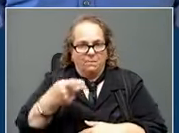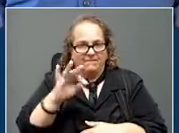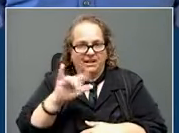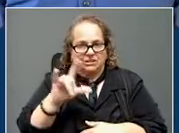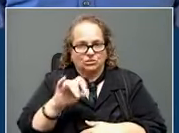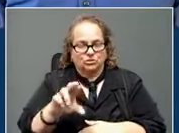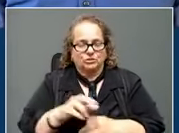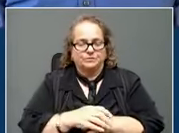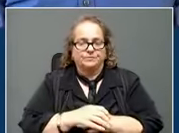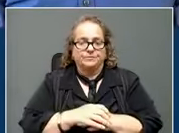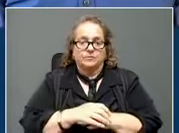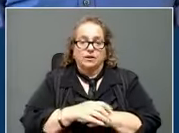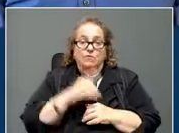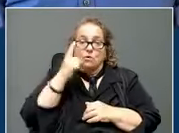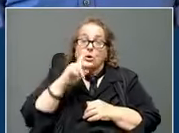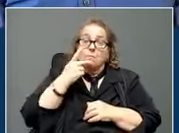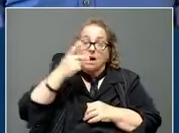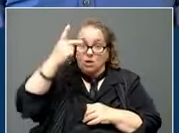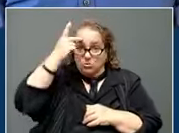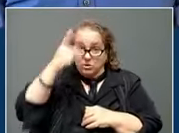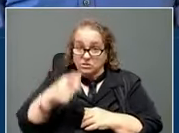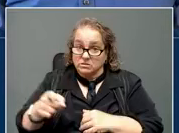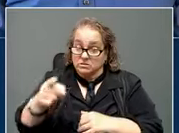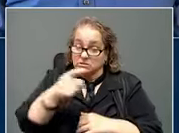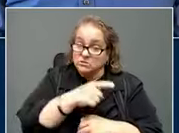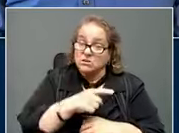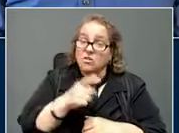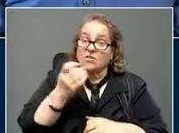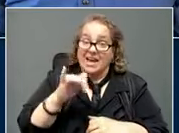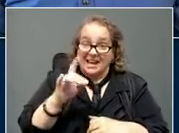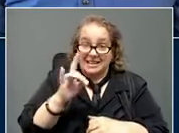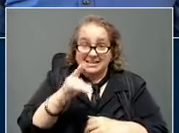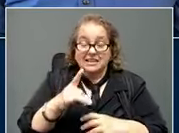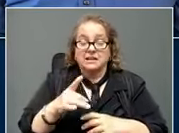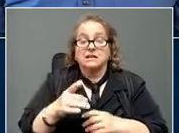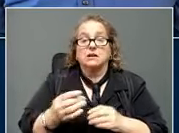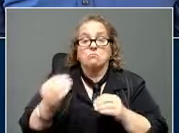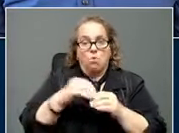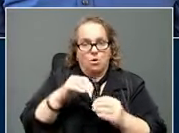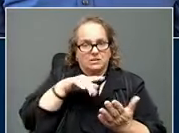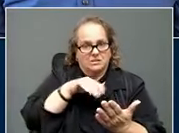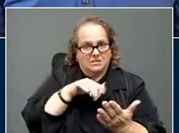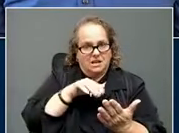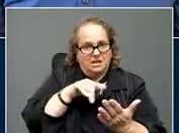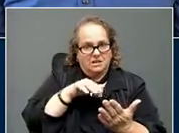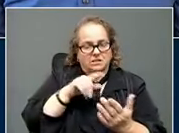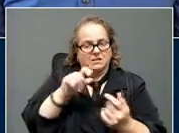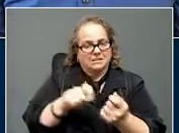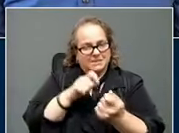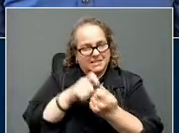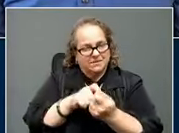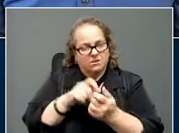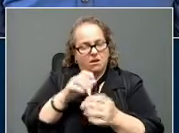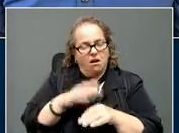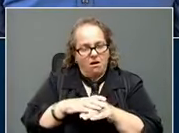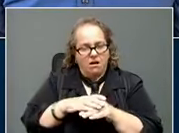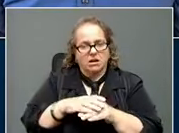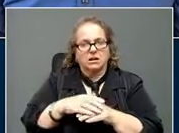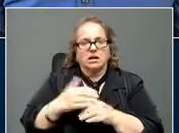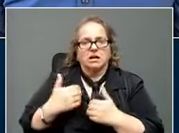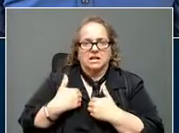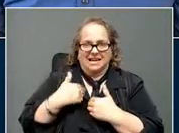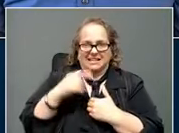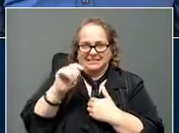for parents out there, they did additional studies specifically on adolescents and tweens,